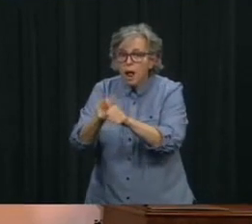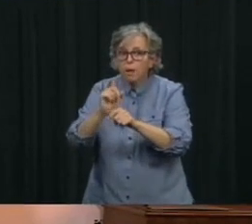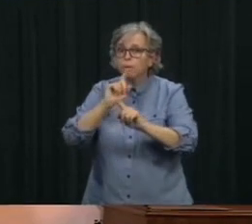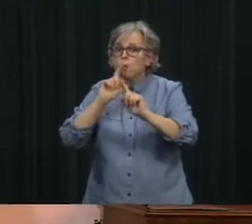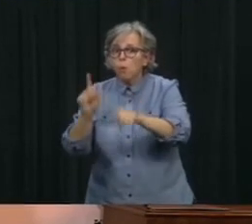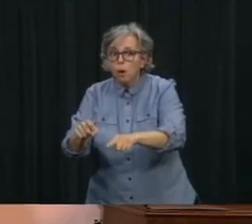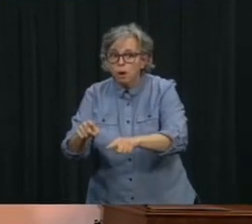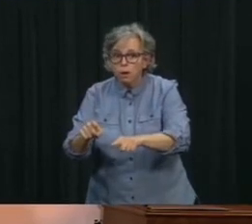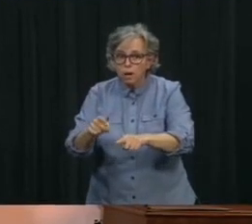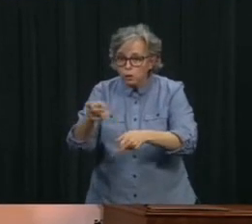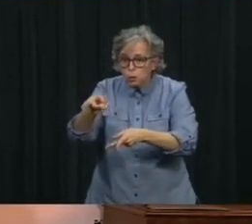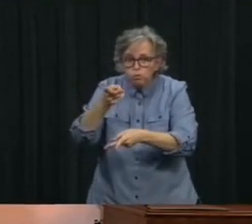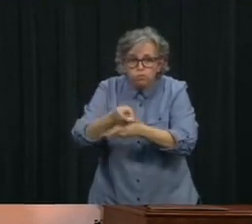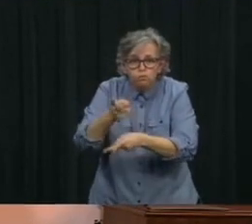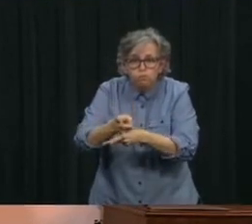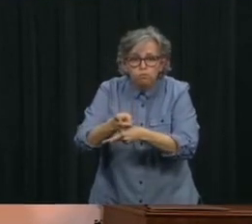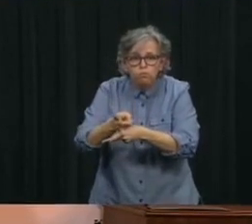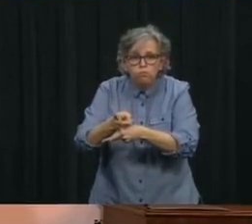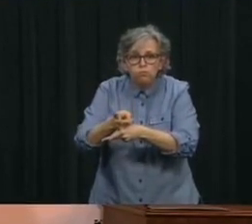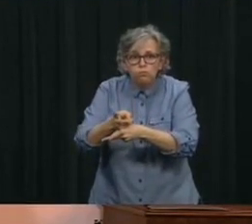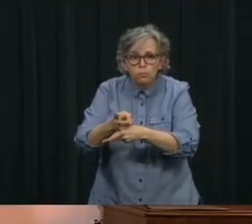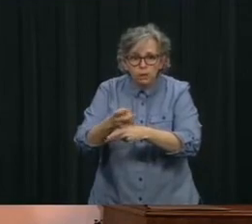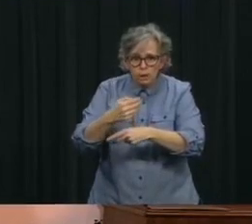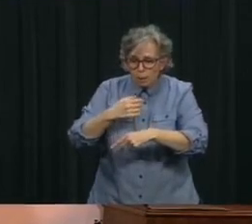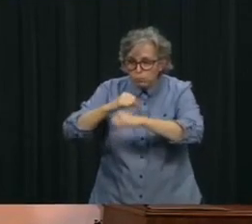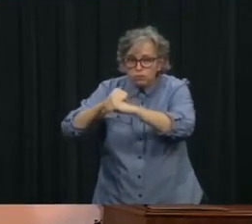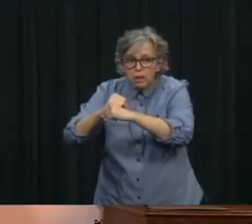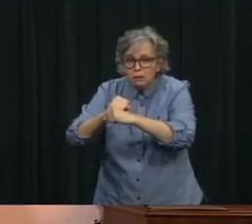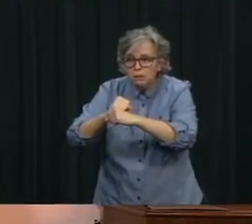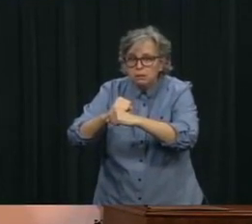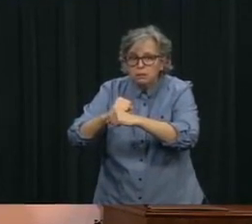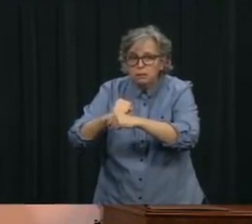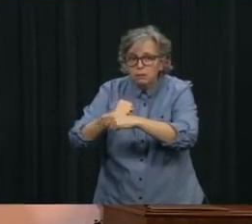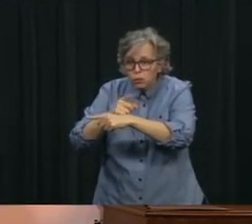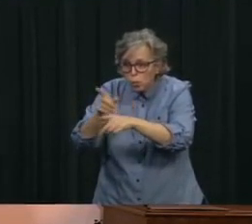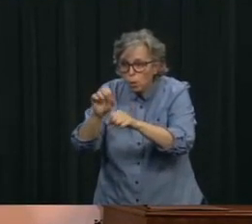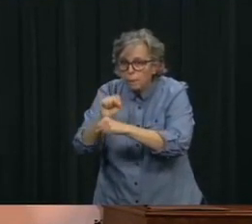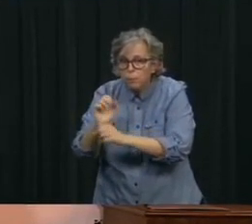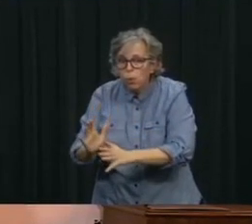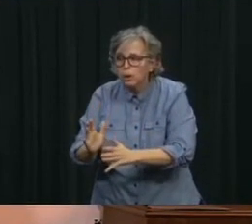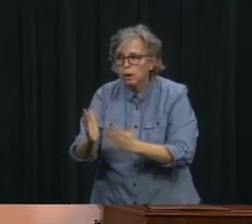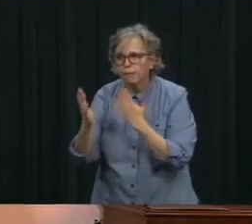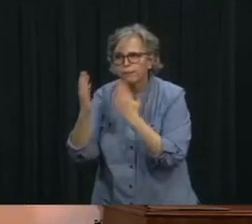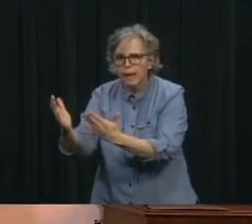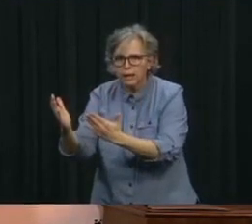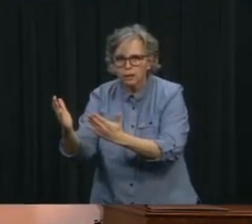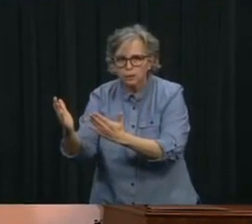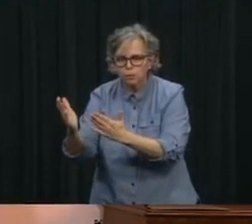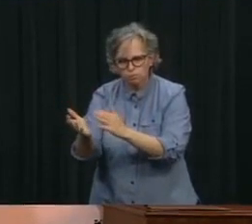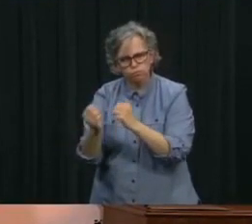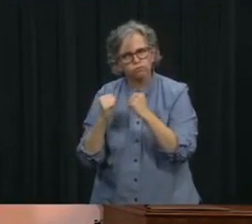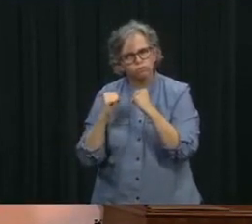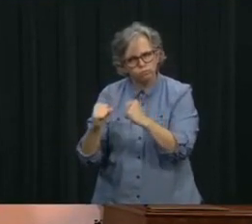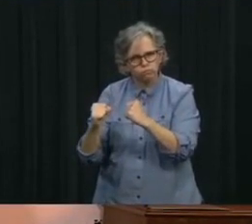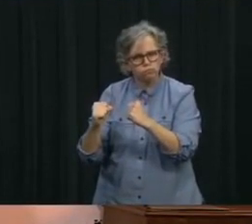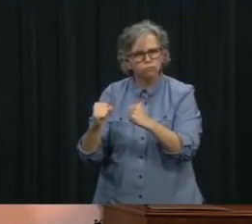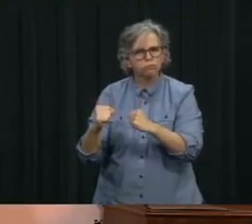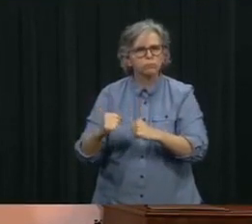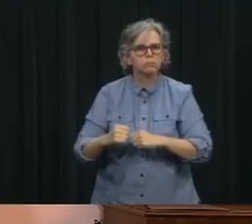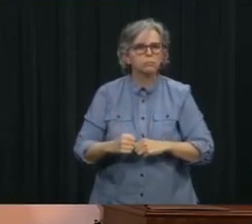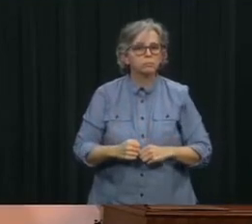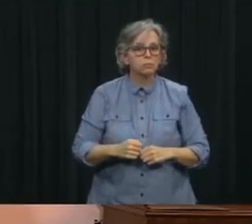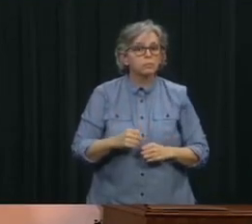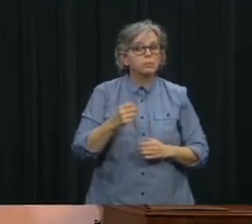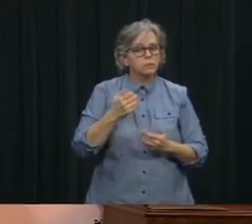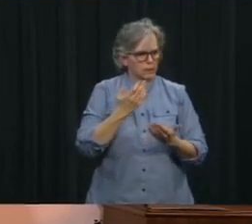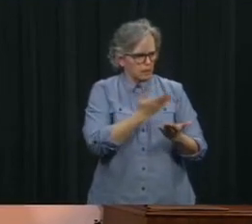mindful of what they need to do to protect their employees. The evidence shows that when businesses